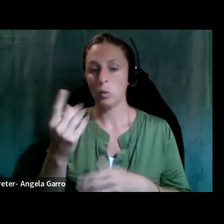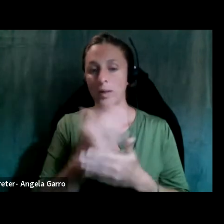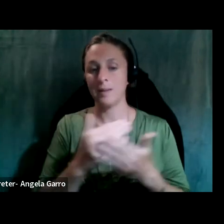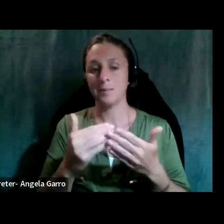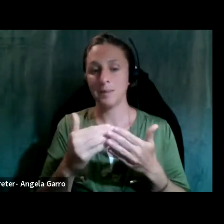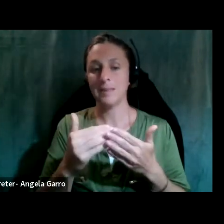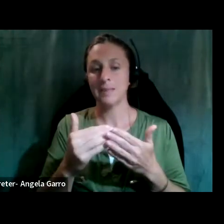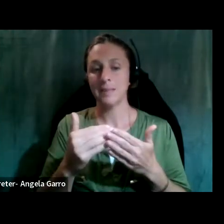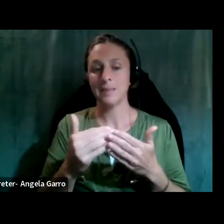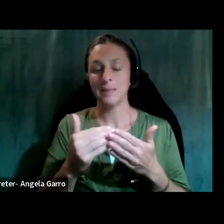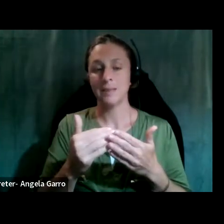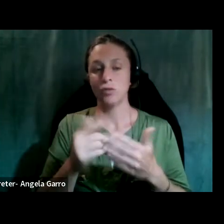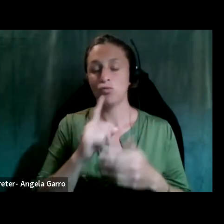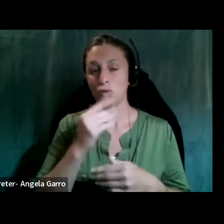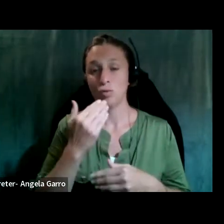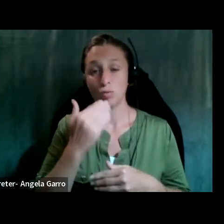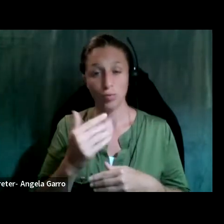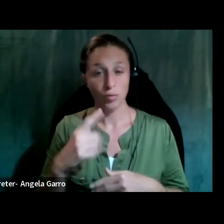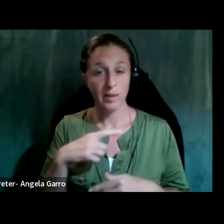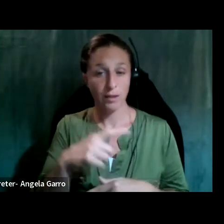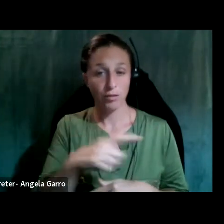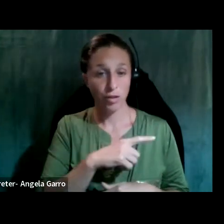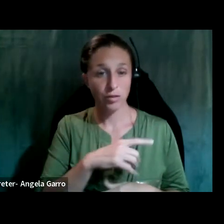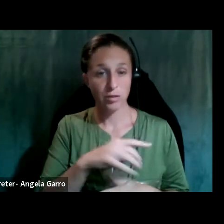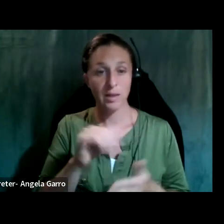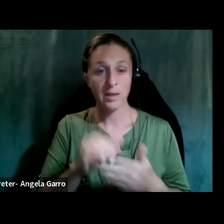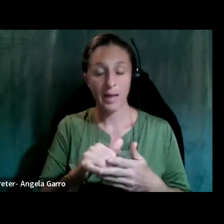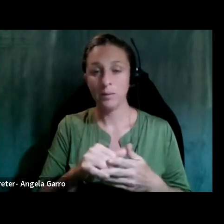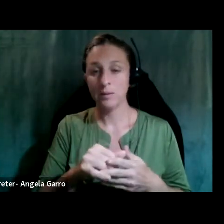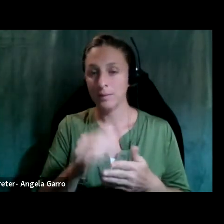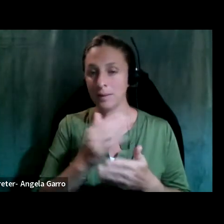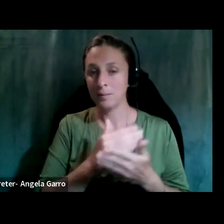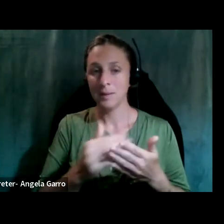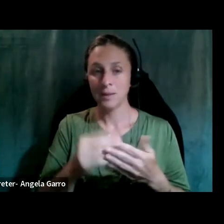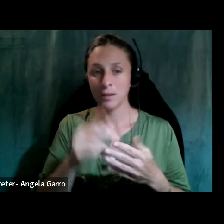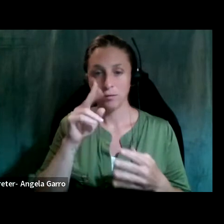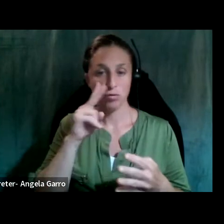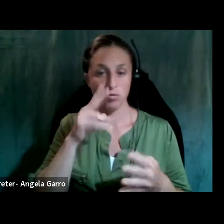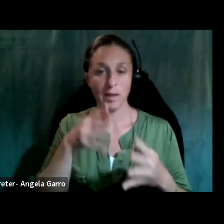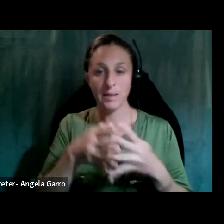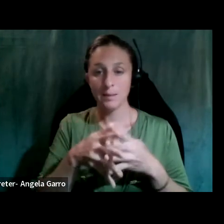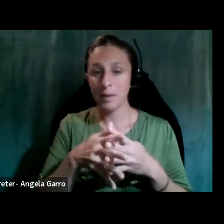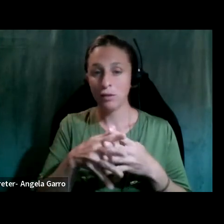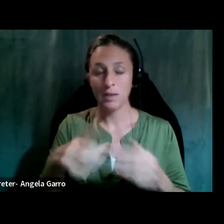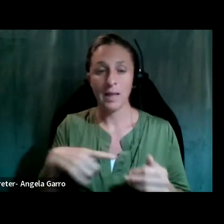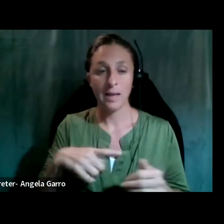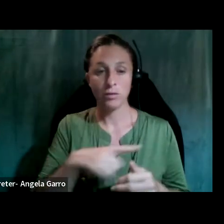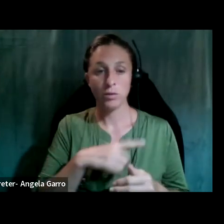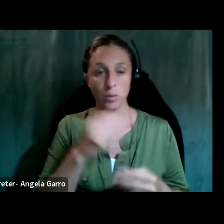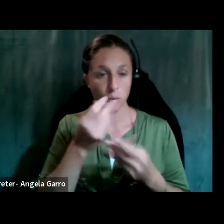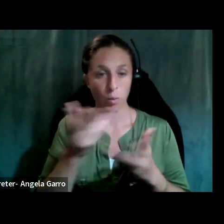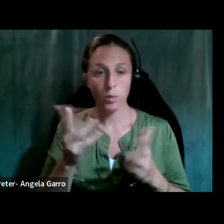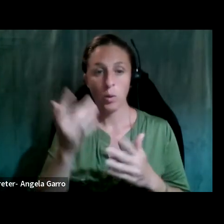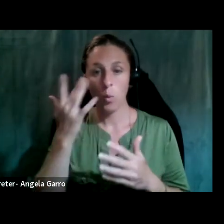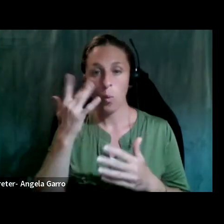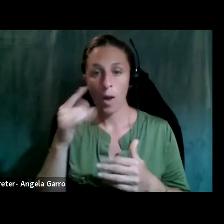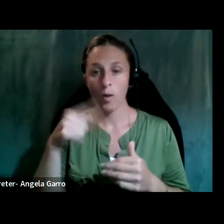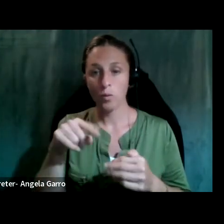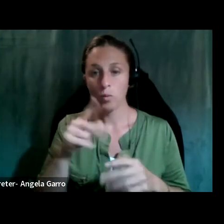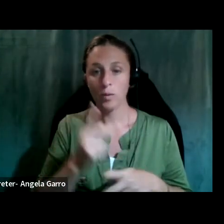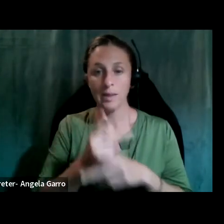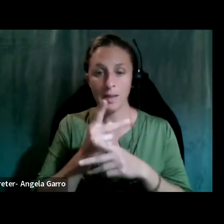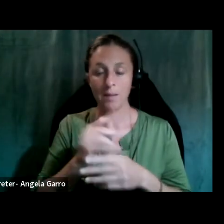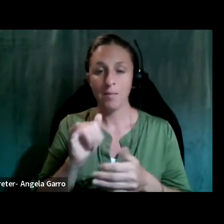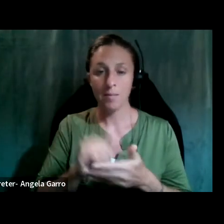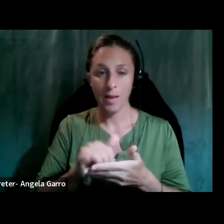really good legislation that was a piece of transparency legislation, noting why do you keep the level of